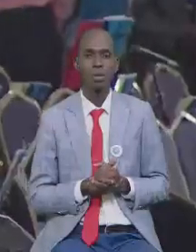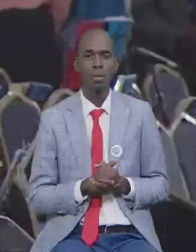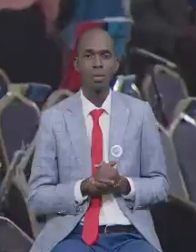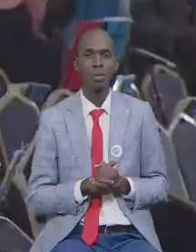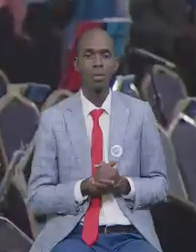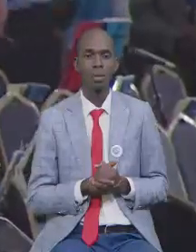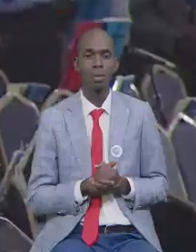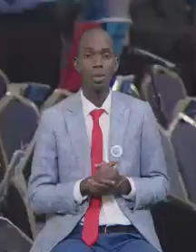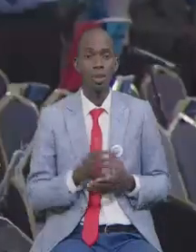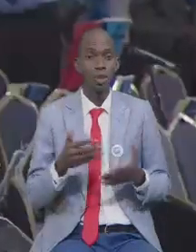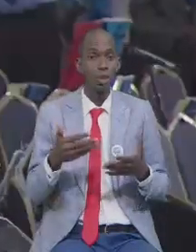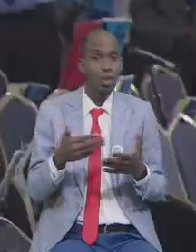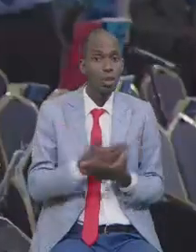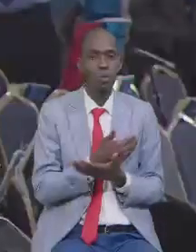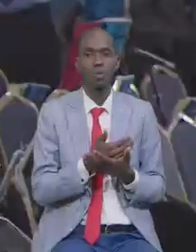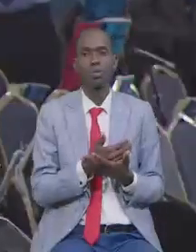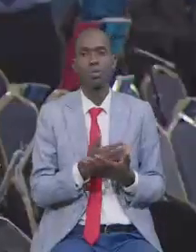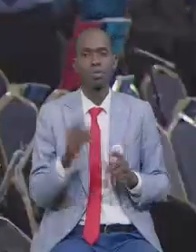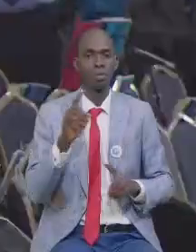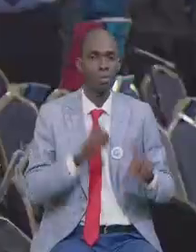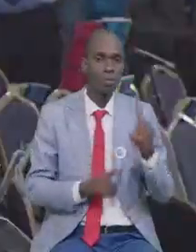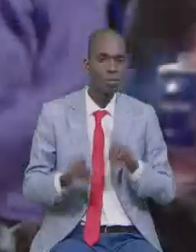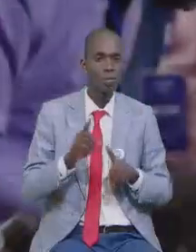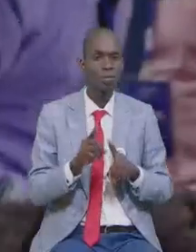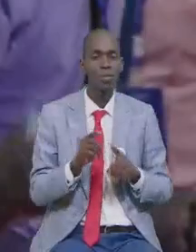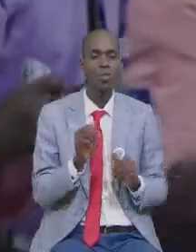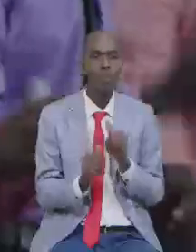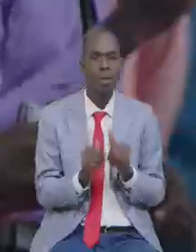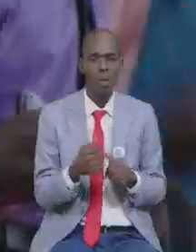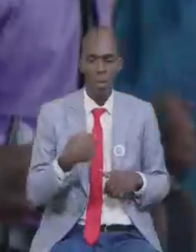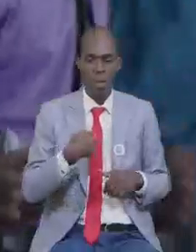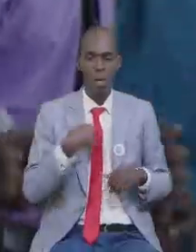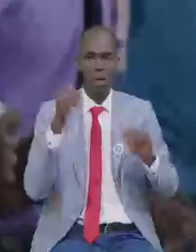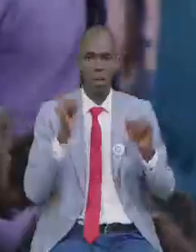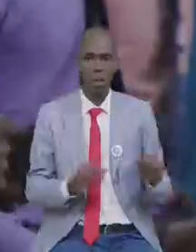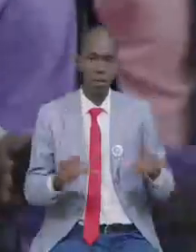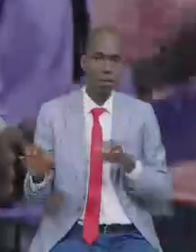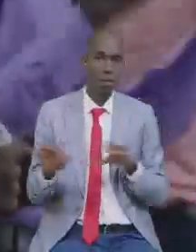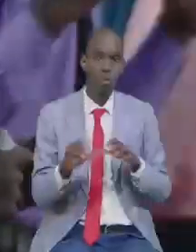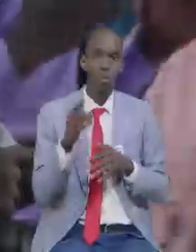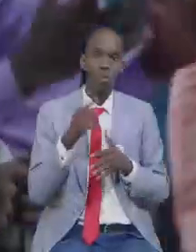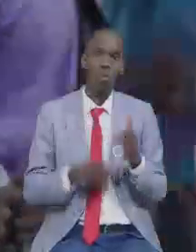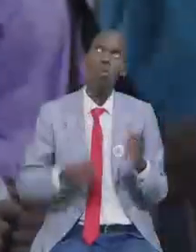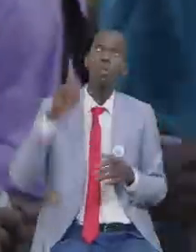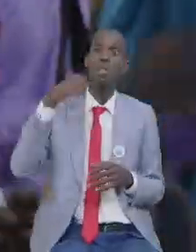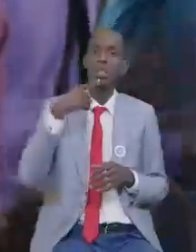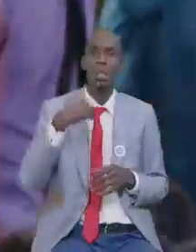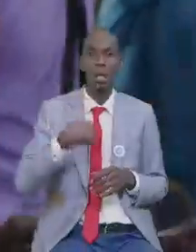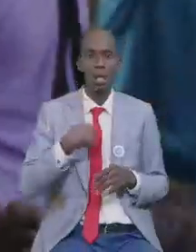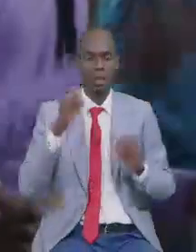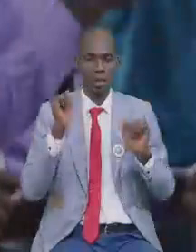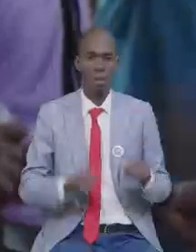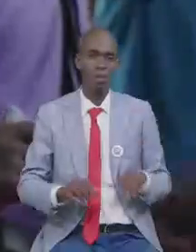New song, I can do what he says I can do.